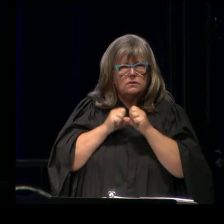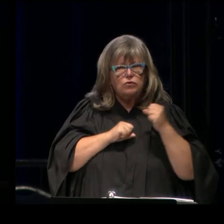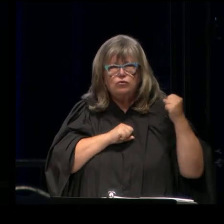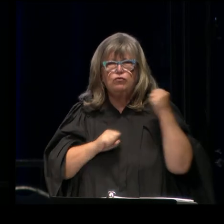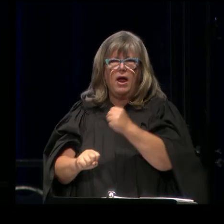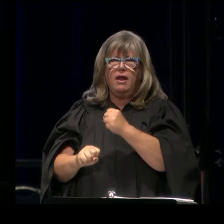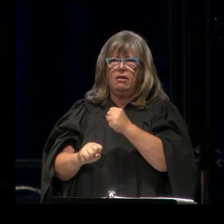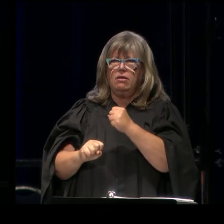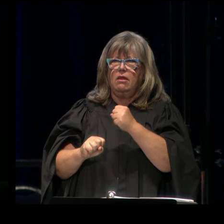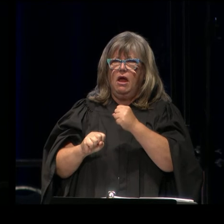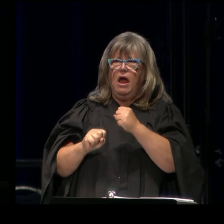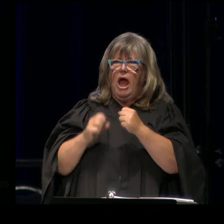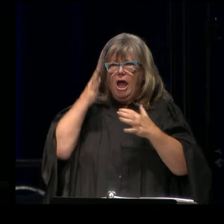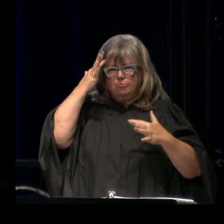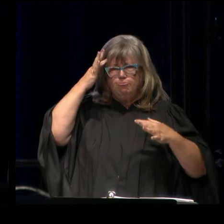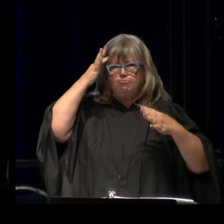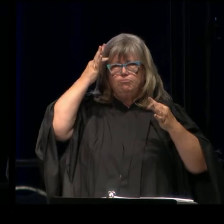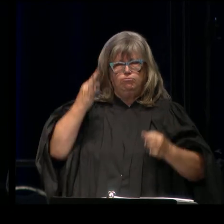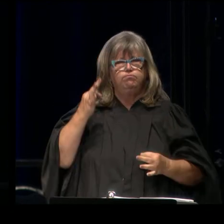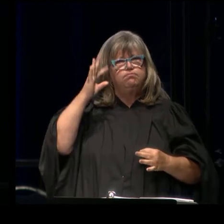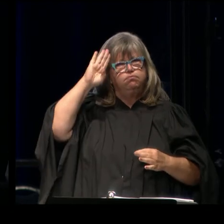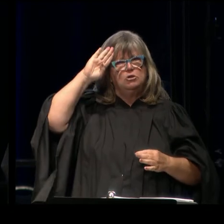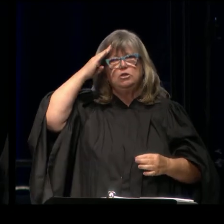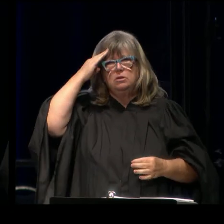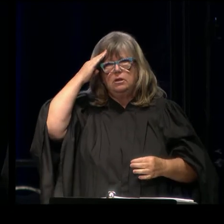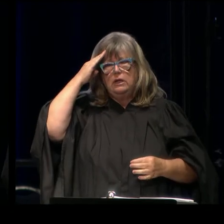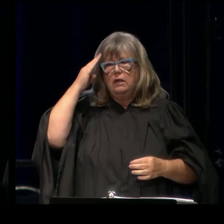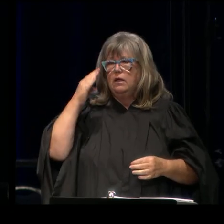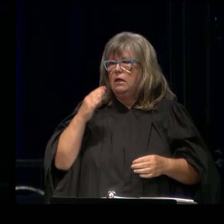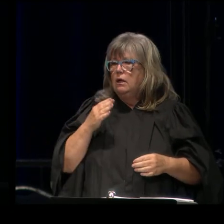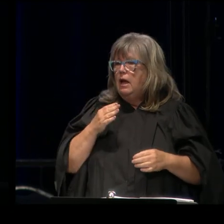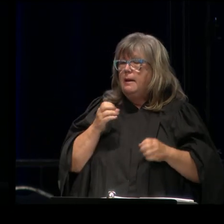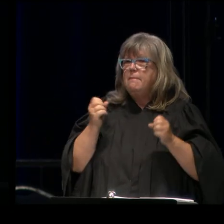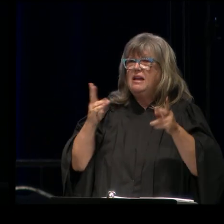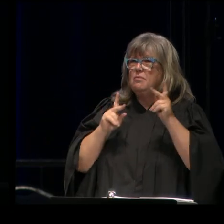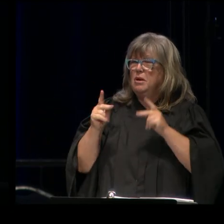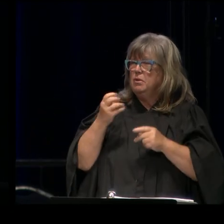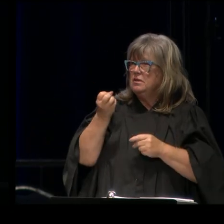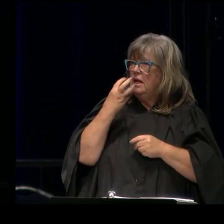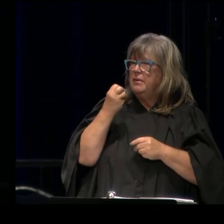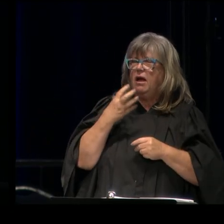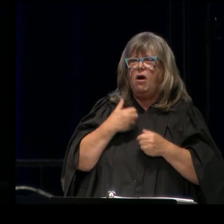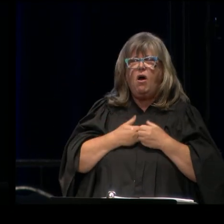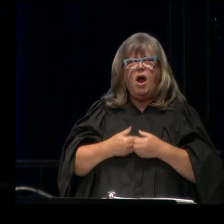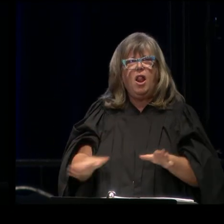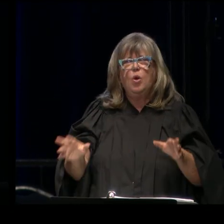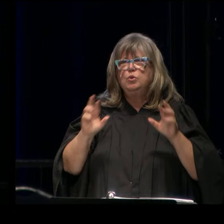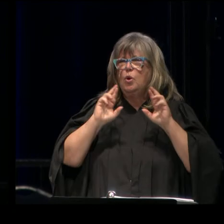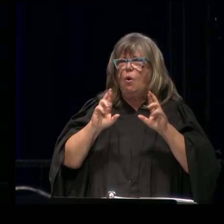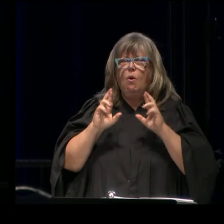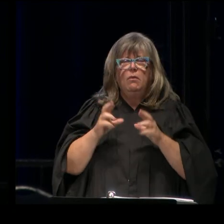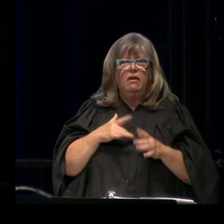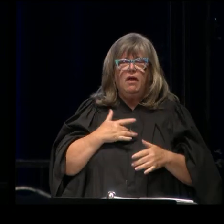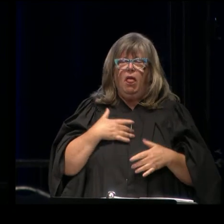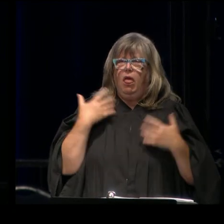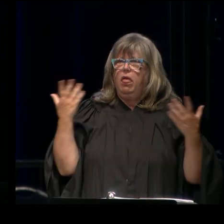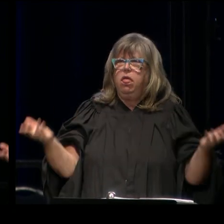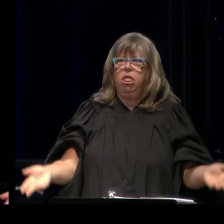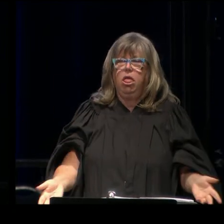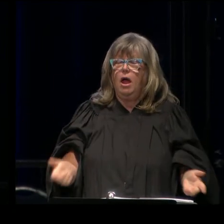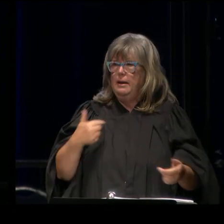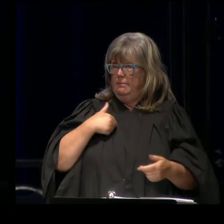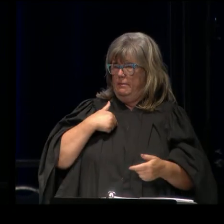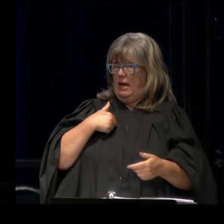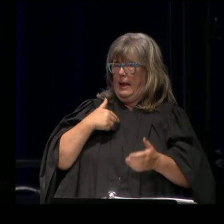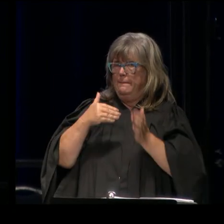of the time, they say to me that they lost hope, but as a medical doctor, I will never lose